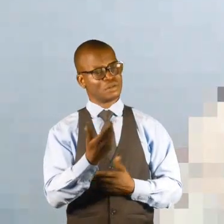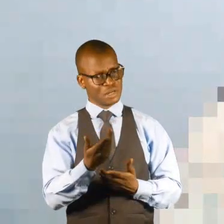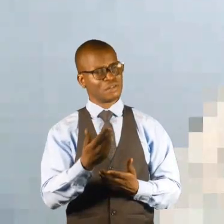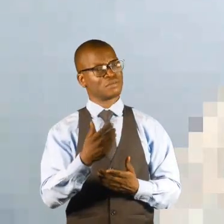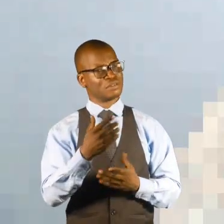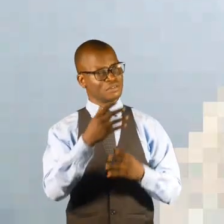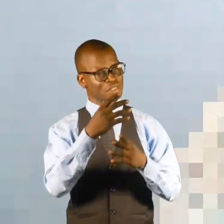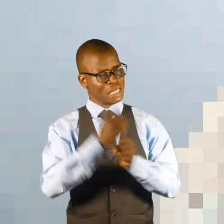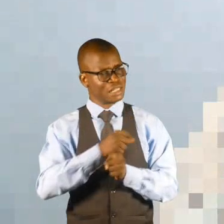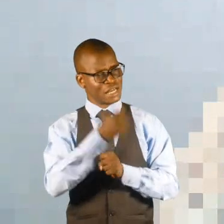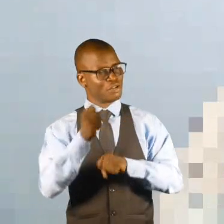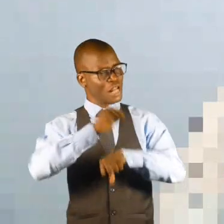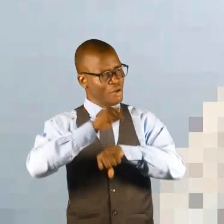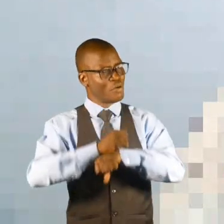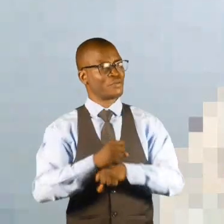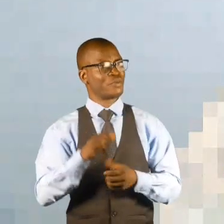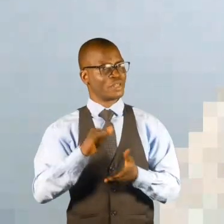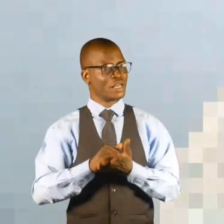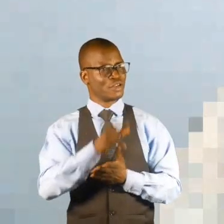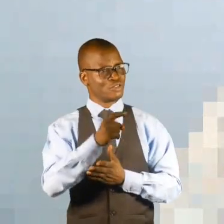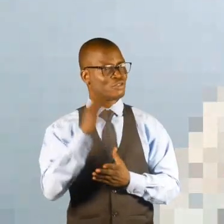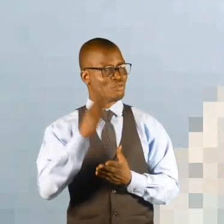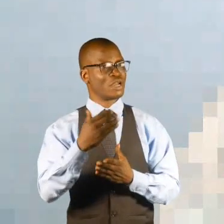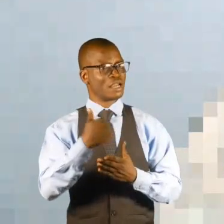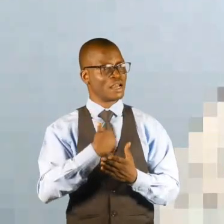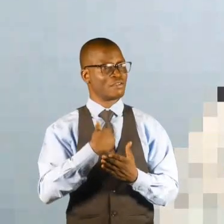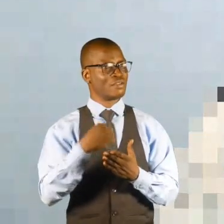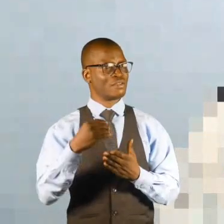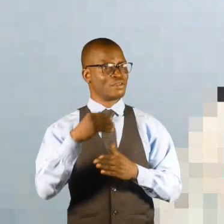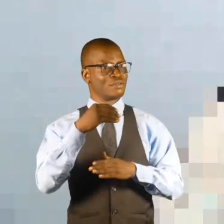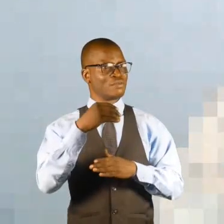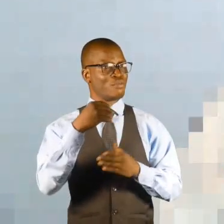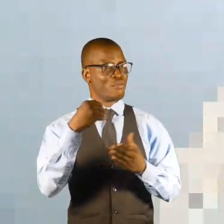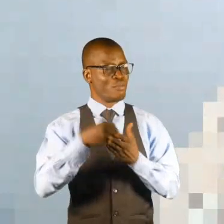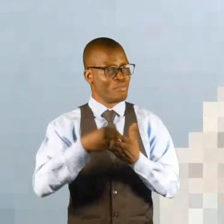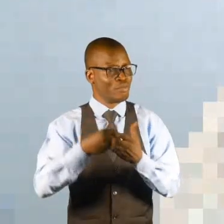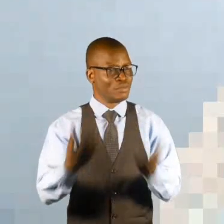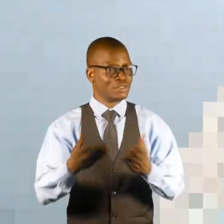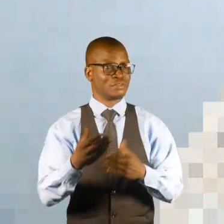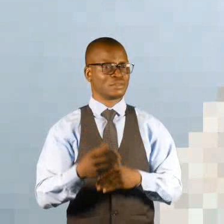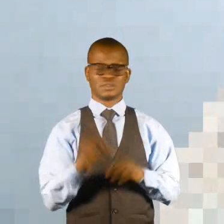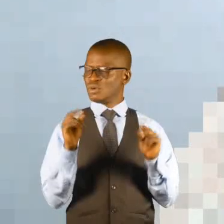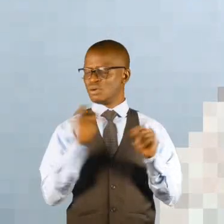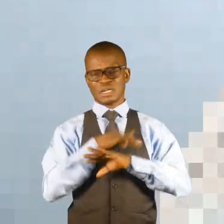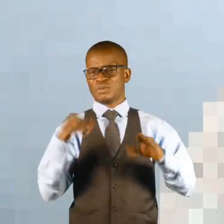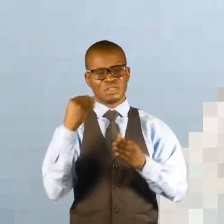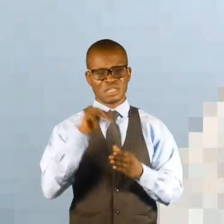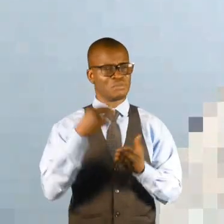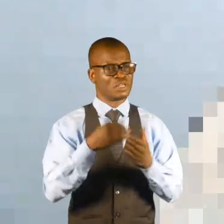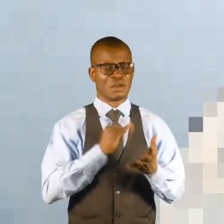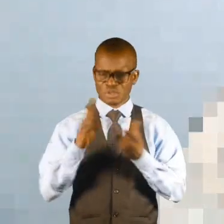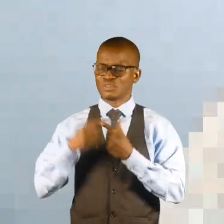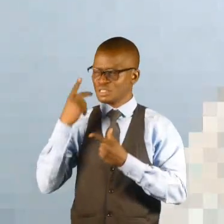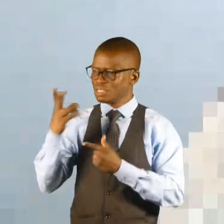I've gotten a new business, that here I'm going to have a lot of money. I told her I did not need her money, that I want to